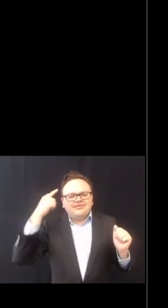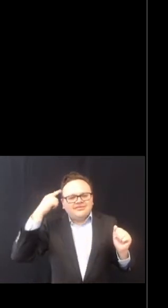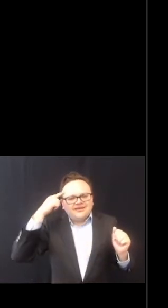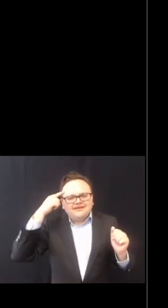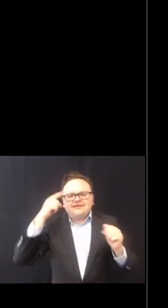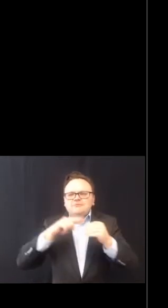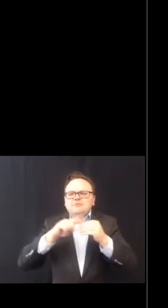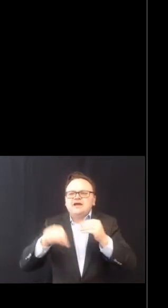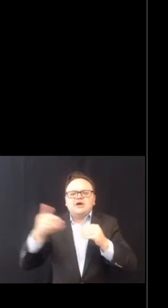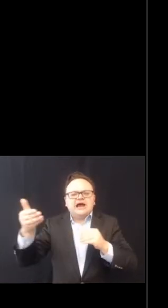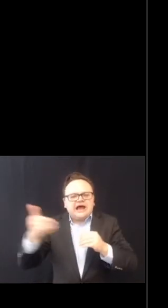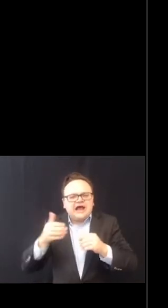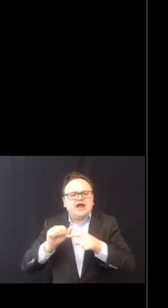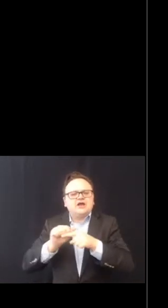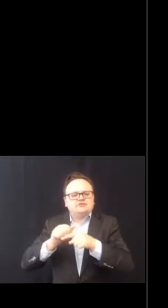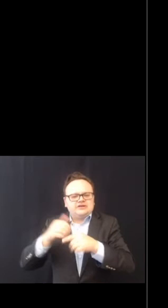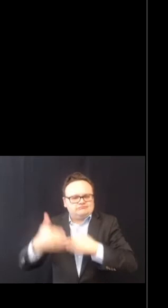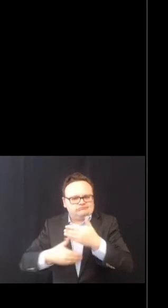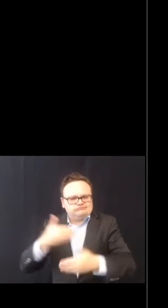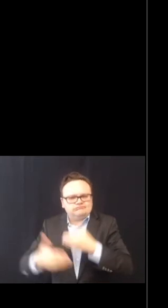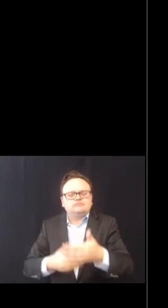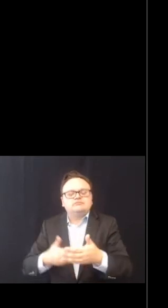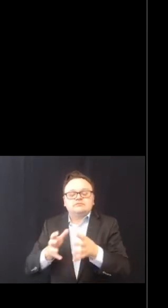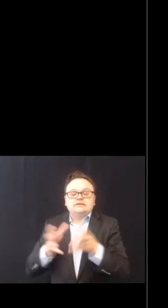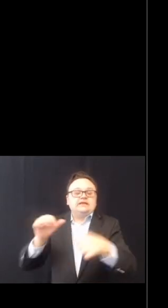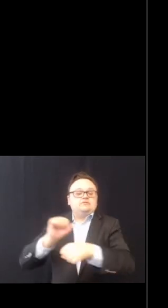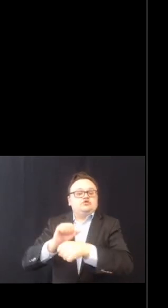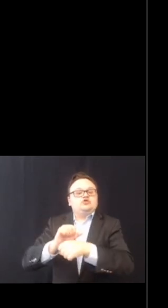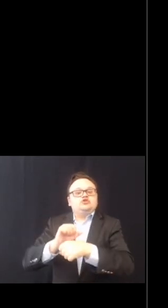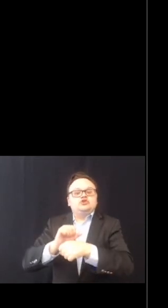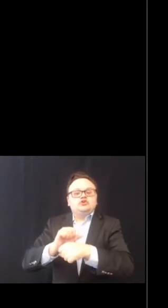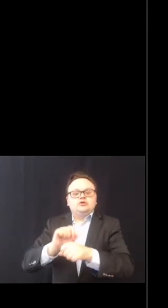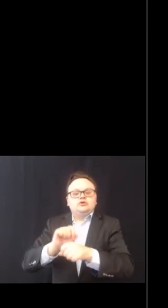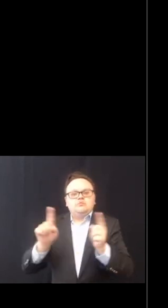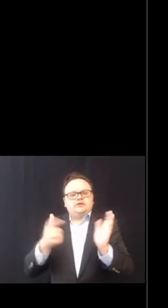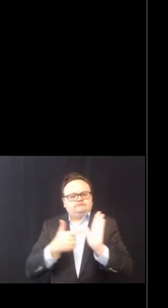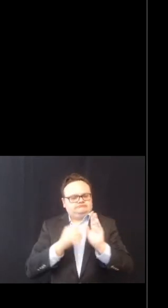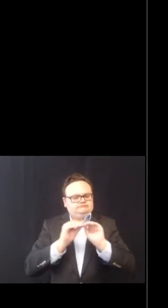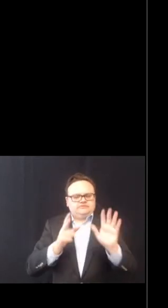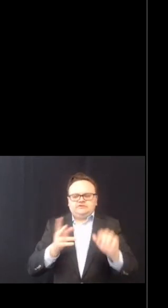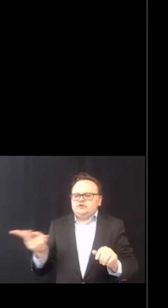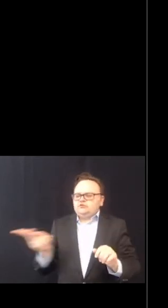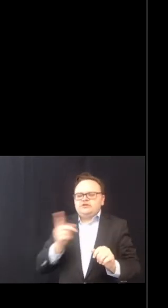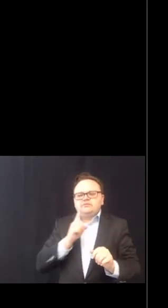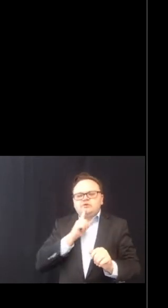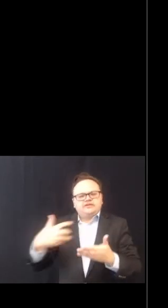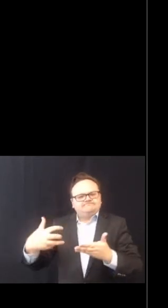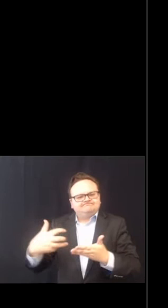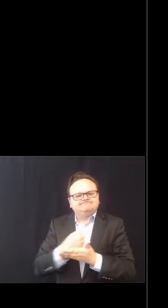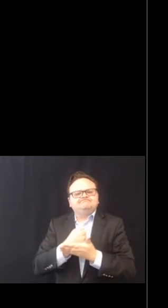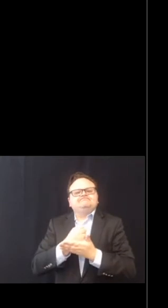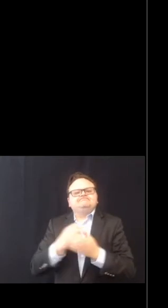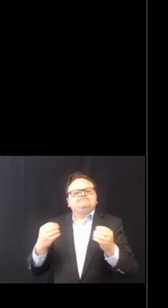and stuff. And it's great to be a part of something that shows that everybody deserves an opportunity, no matter what their situation